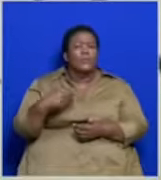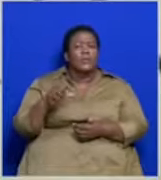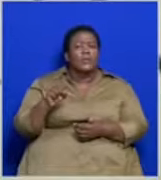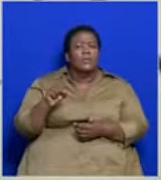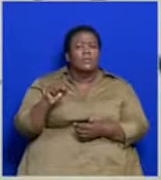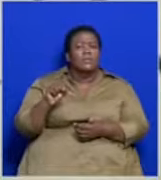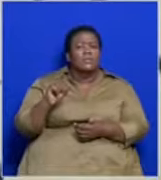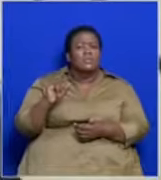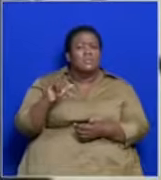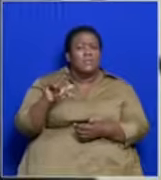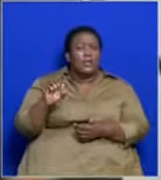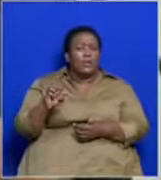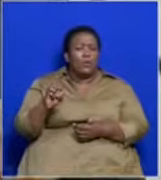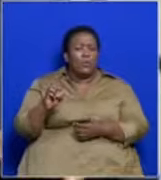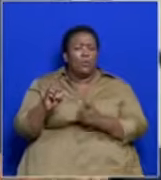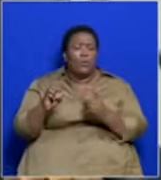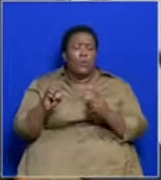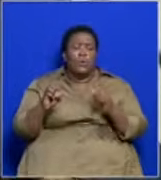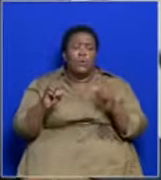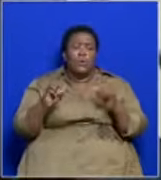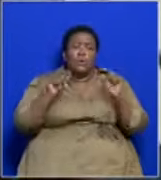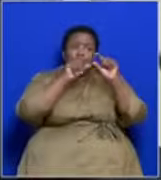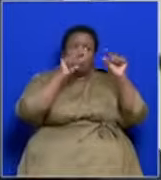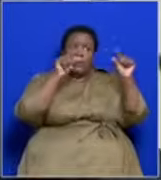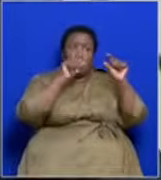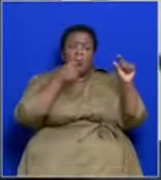has a Hillbrow and different case number.